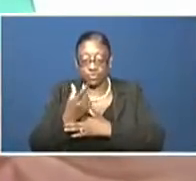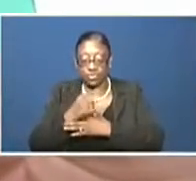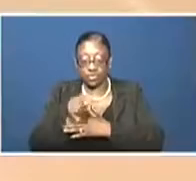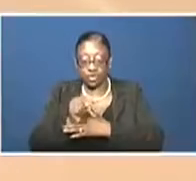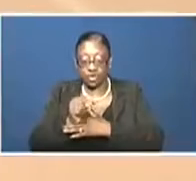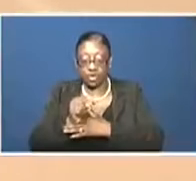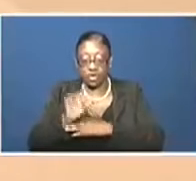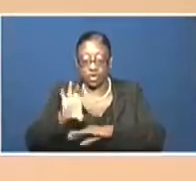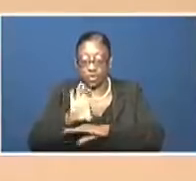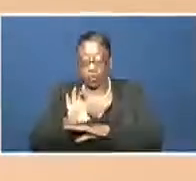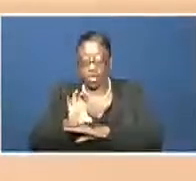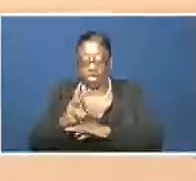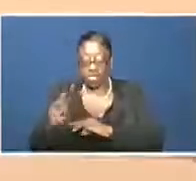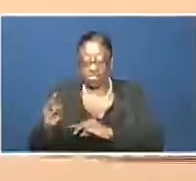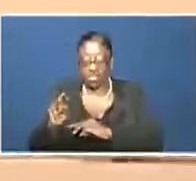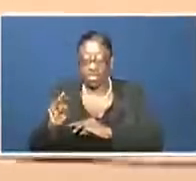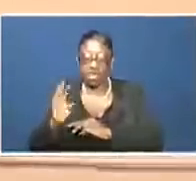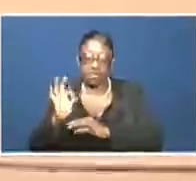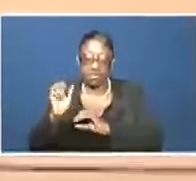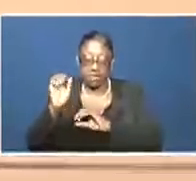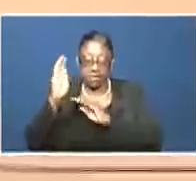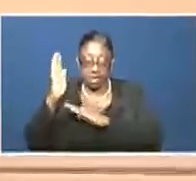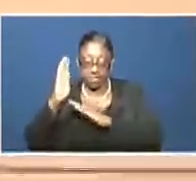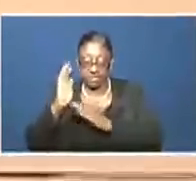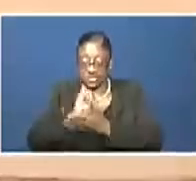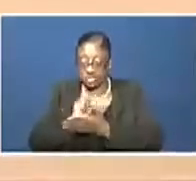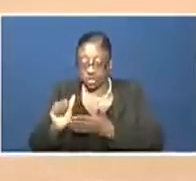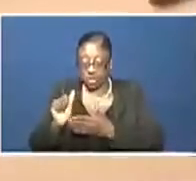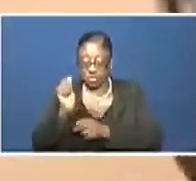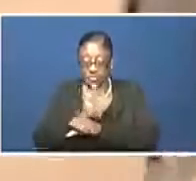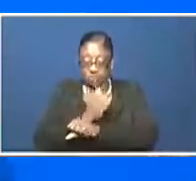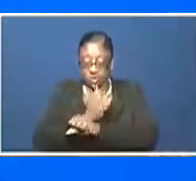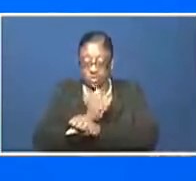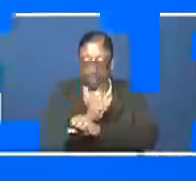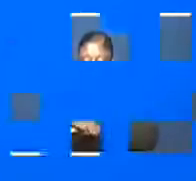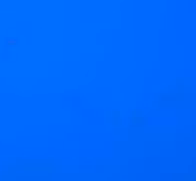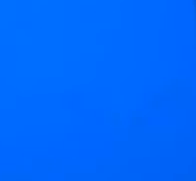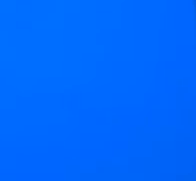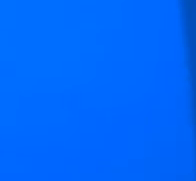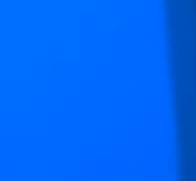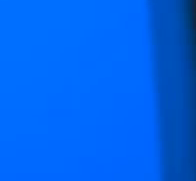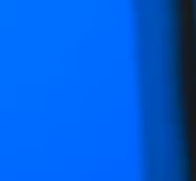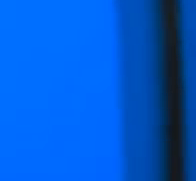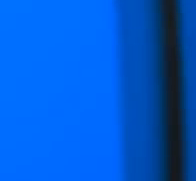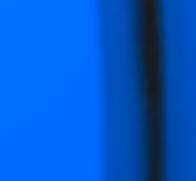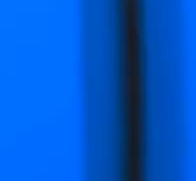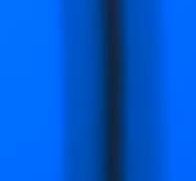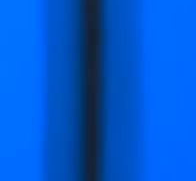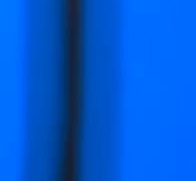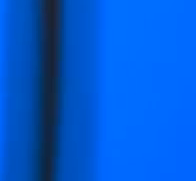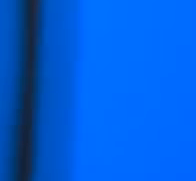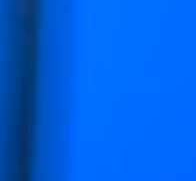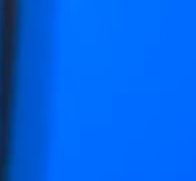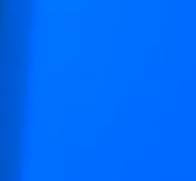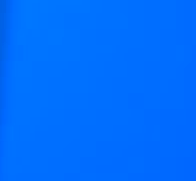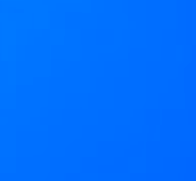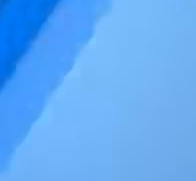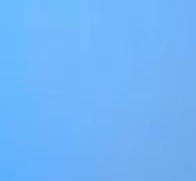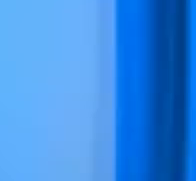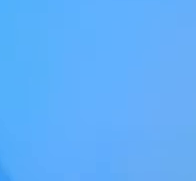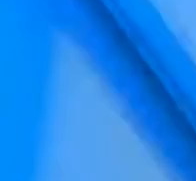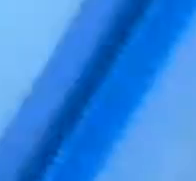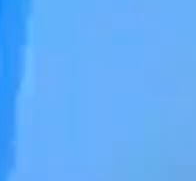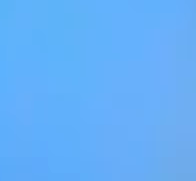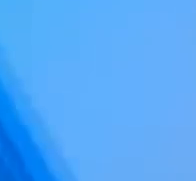of Bahamas. That's been a look at sports. A check on weather when we return. This is ZNS Total